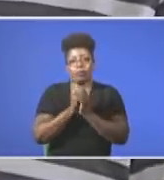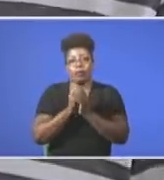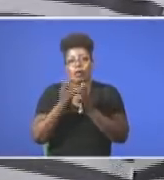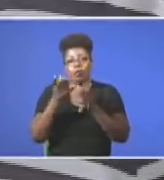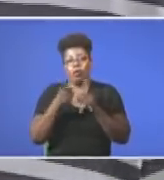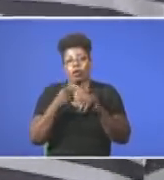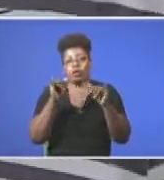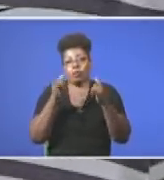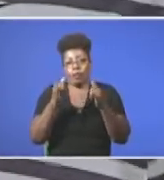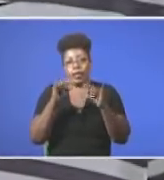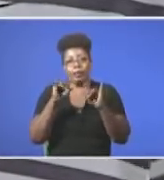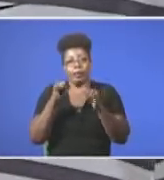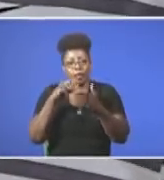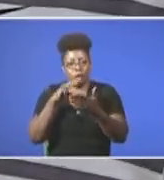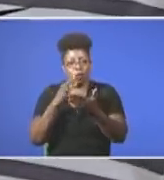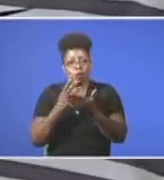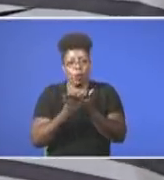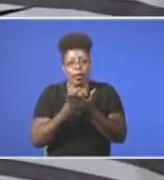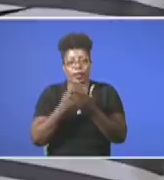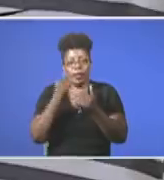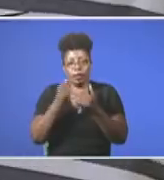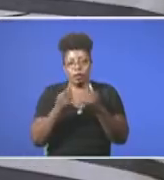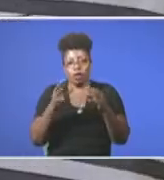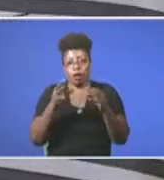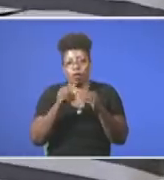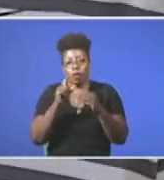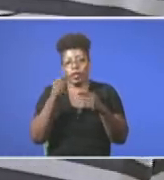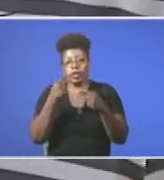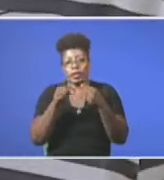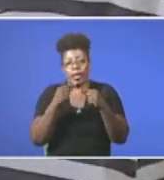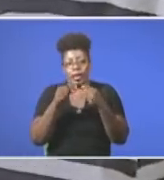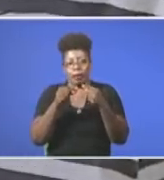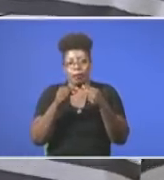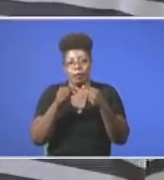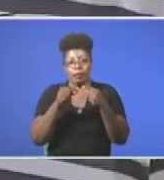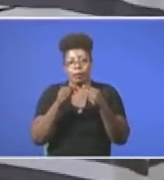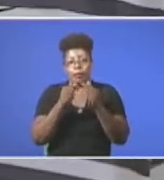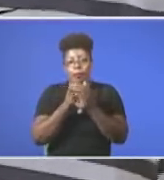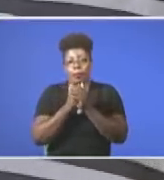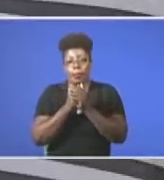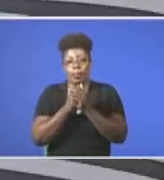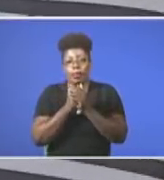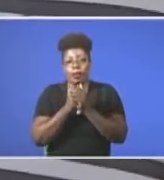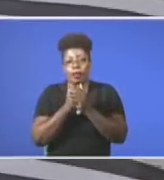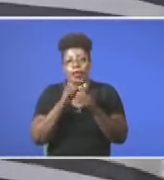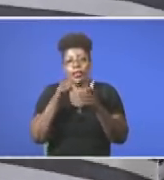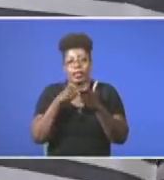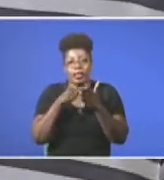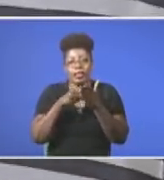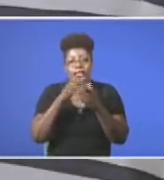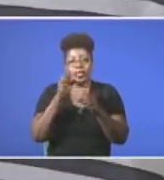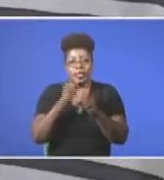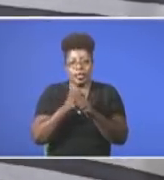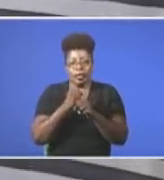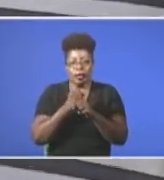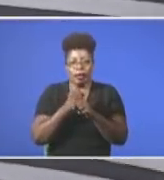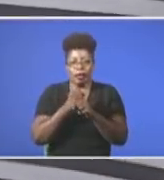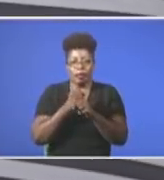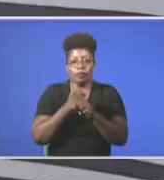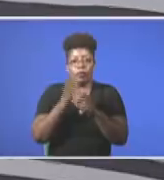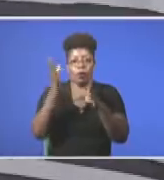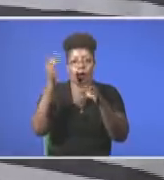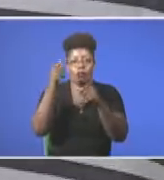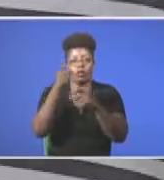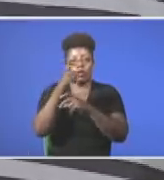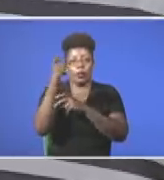well. Last year we got to the finals of our conference, and we were one game away from making the NCAA tournament. So this year we want to take one more step and hopefully win our conference and